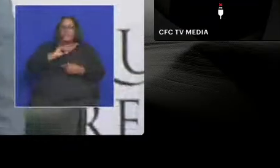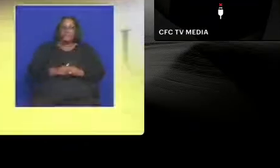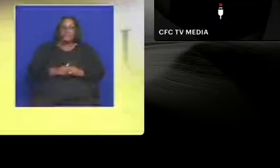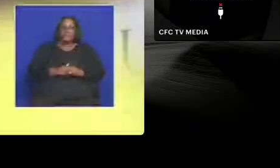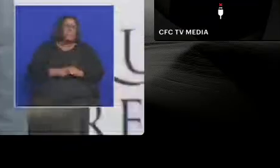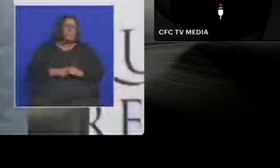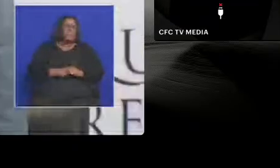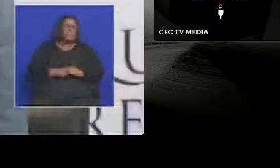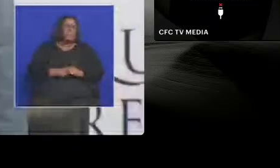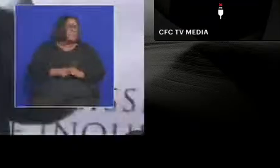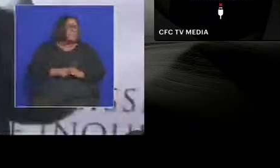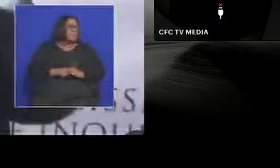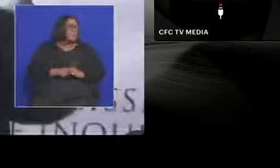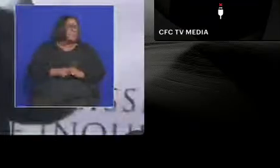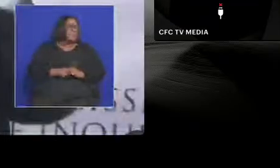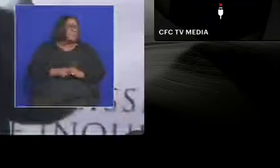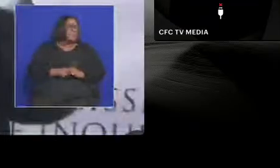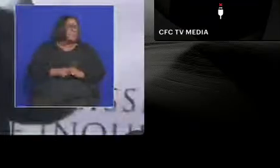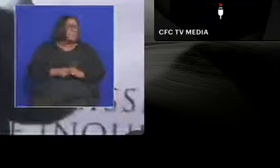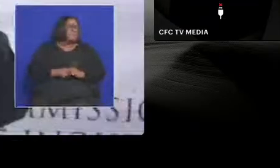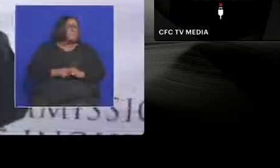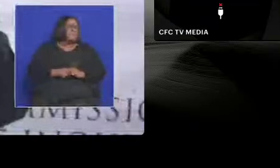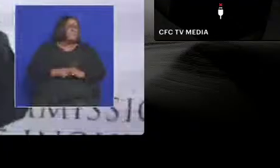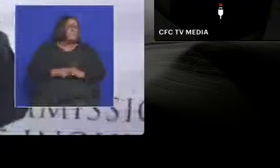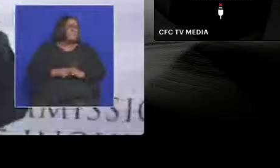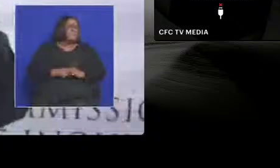All right, let's stand. Thank you.